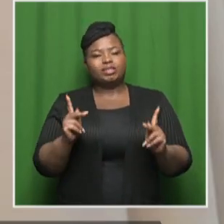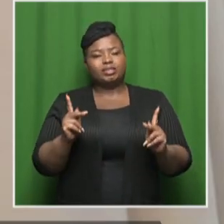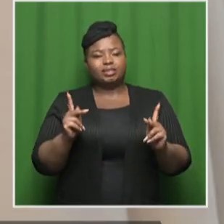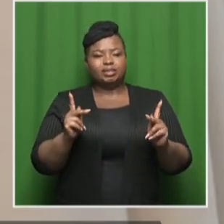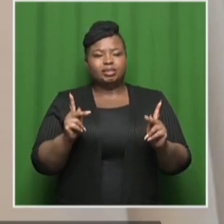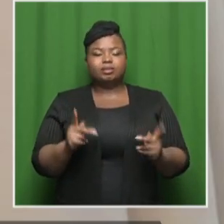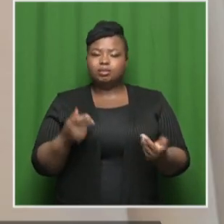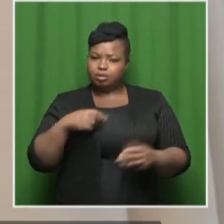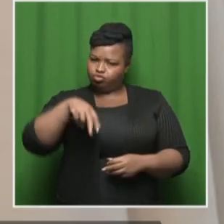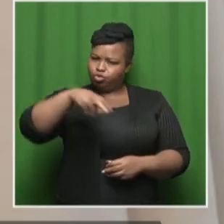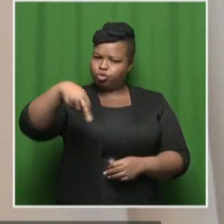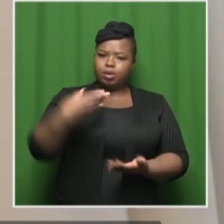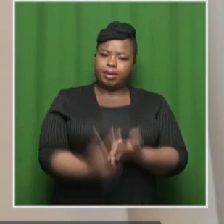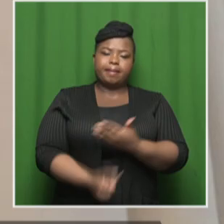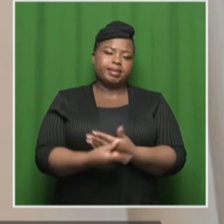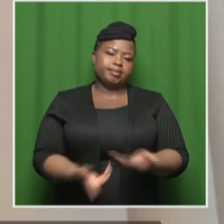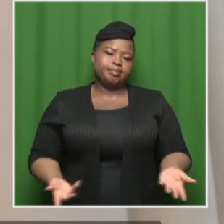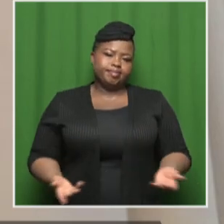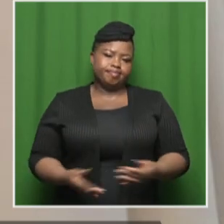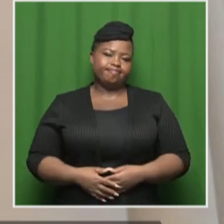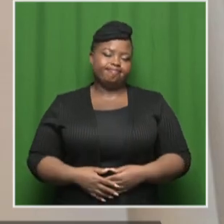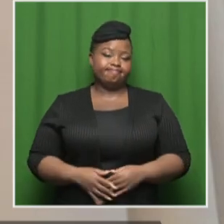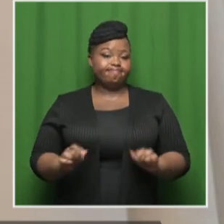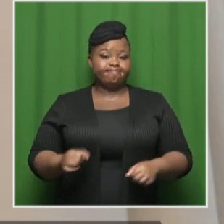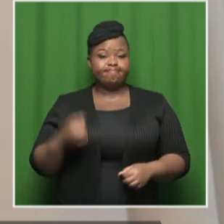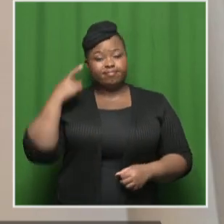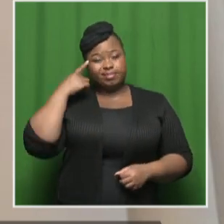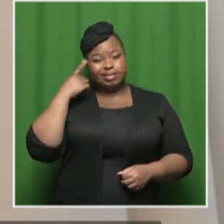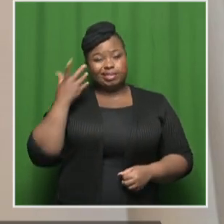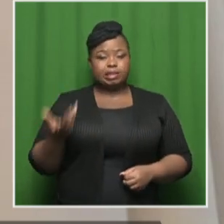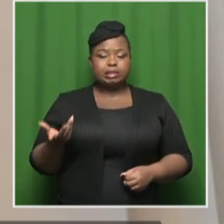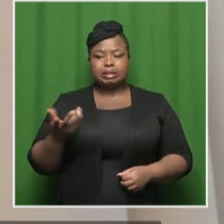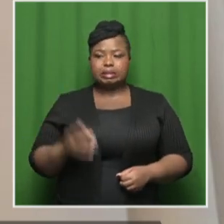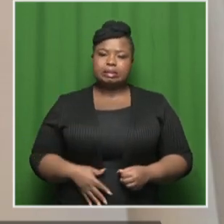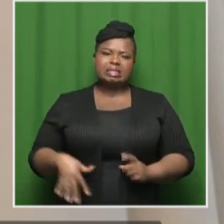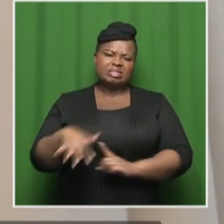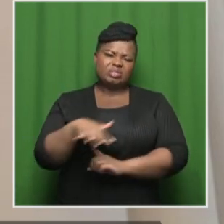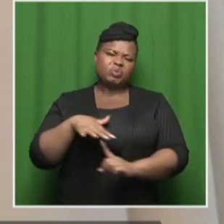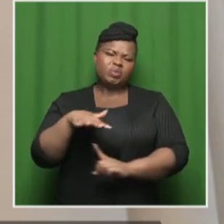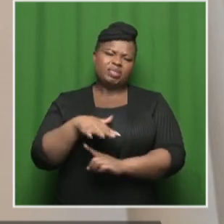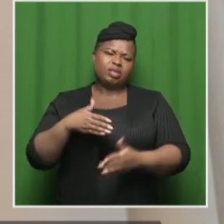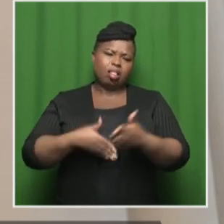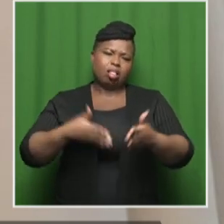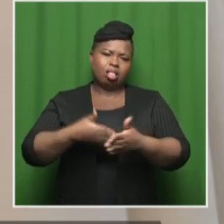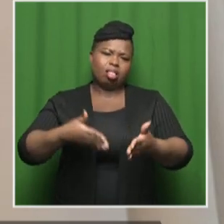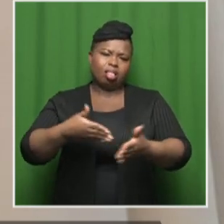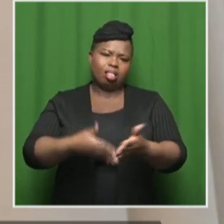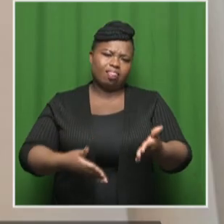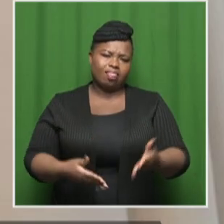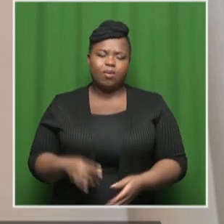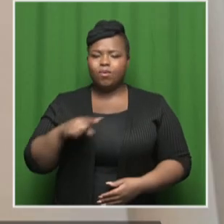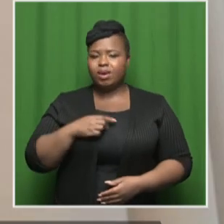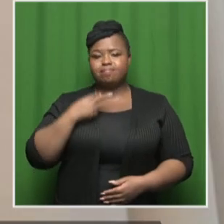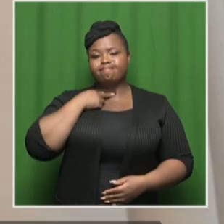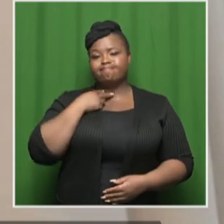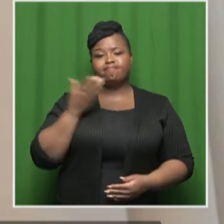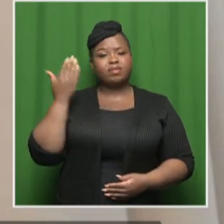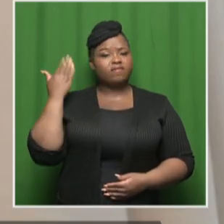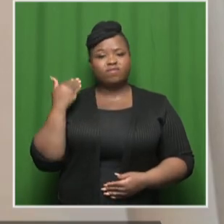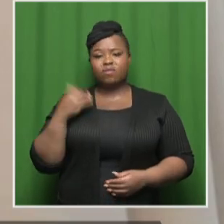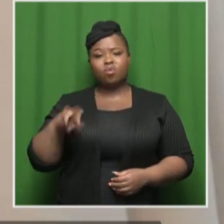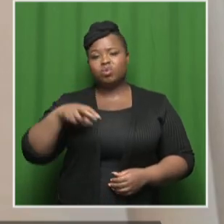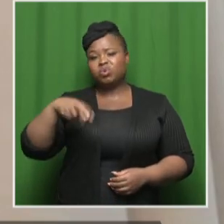for this to happen. So I think it was more circumstances than anything else that prohibited us from having